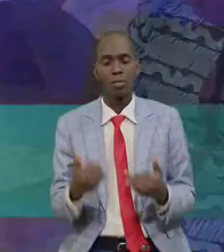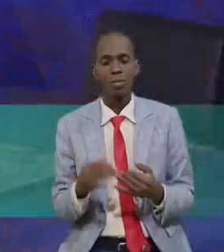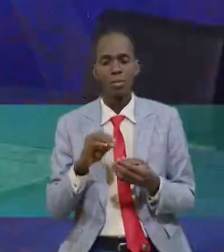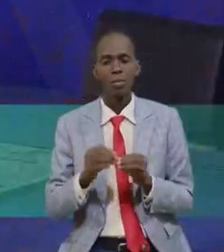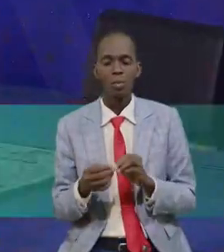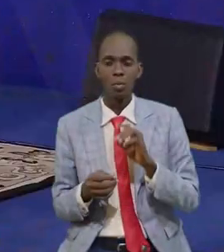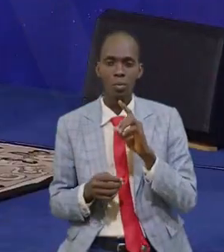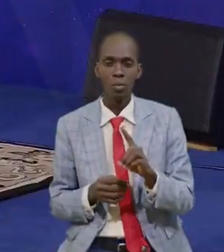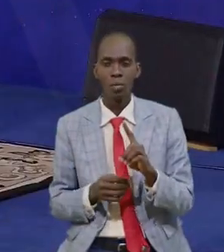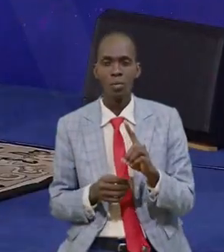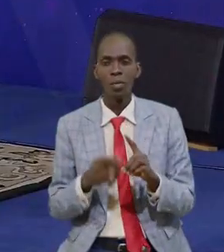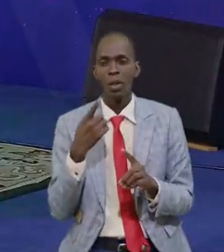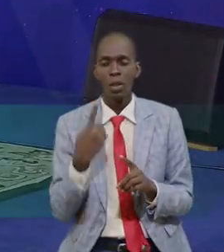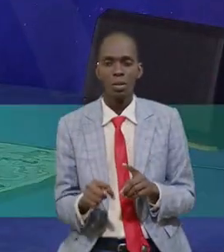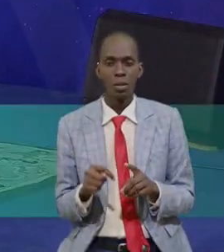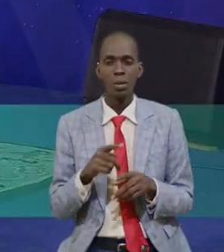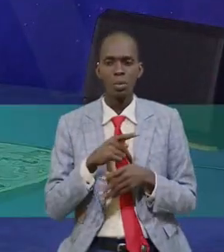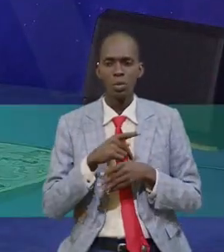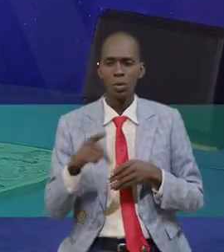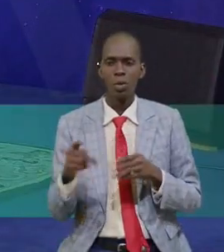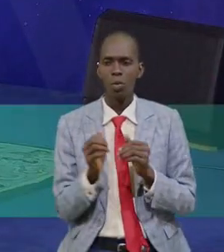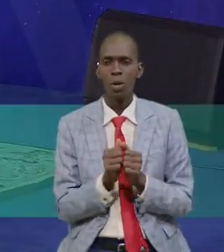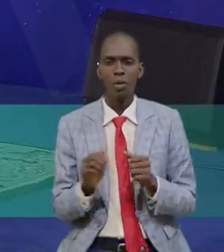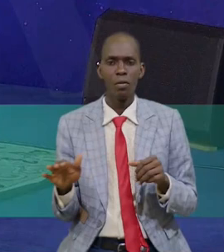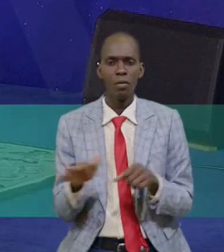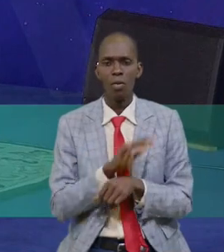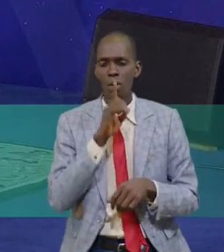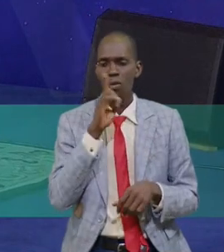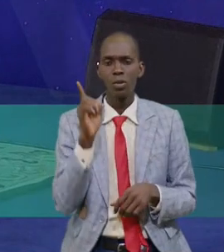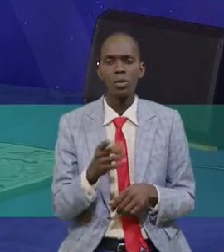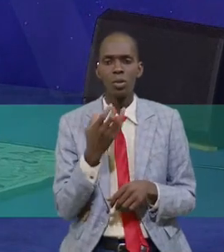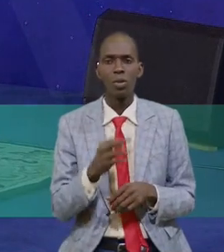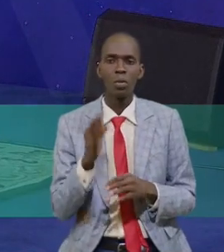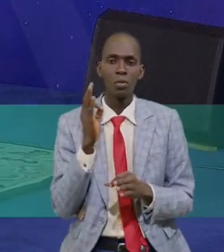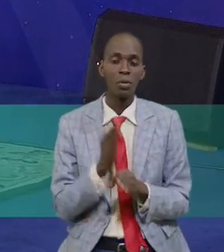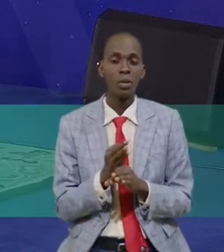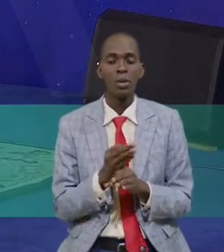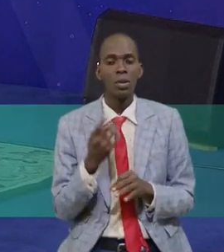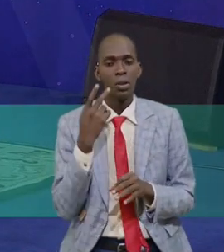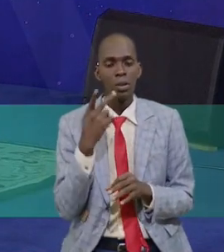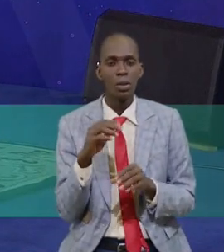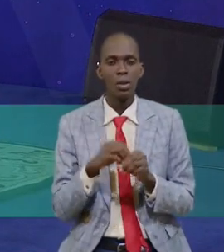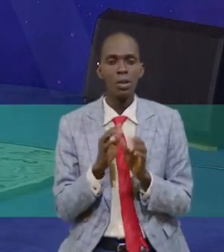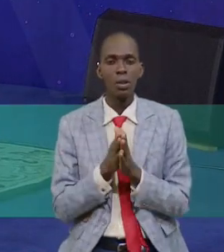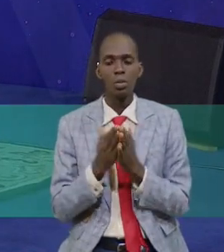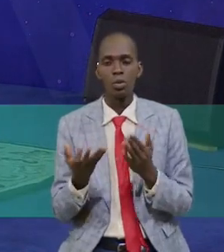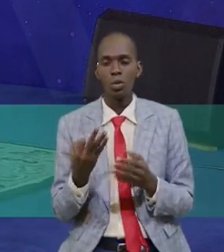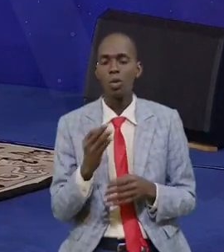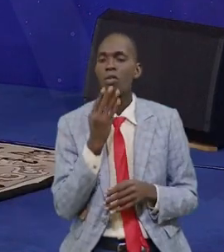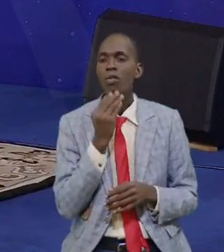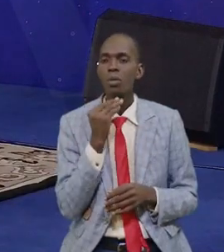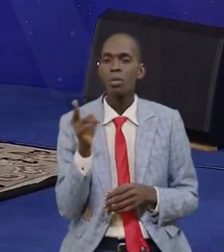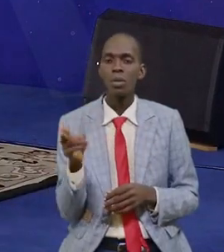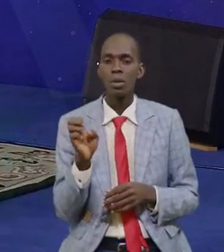one is the profession with full assurance of faith. It tells us in Hebrews chapter